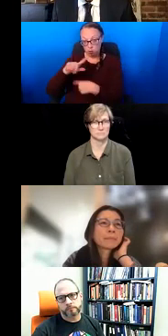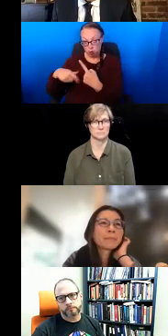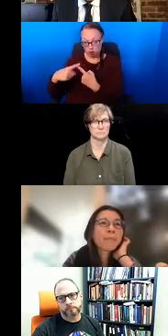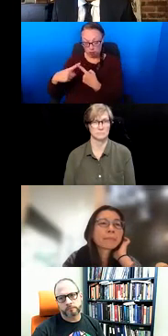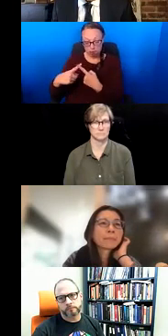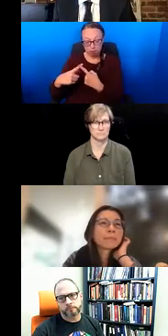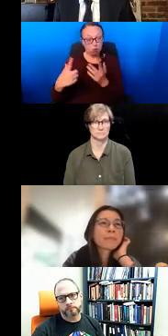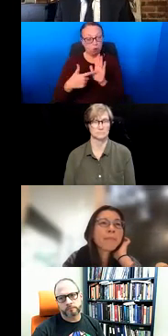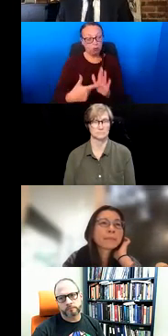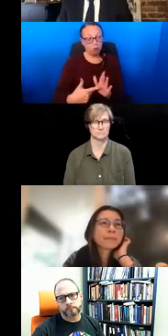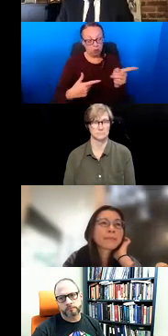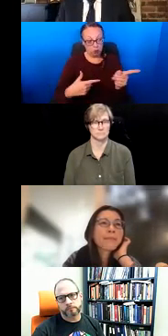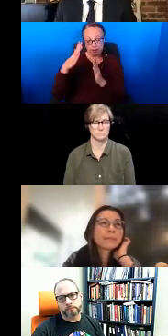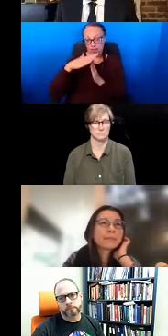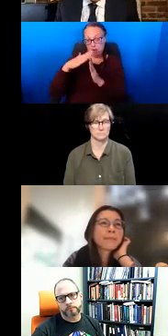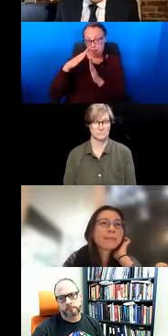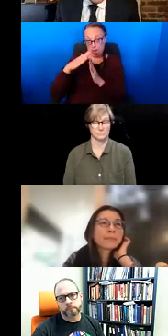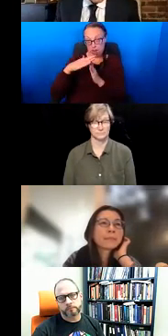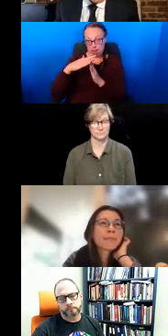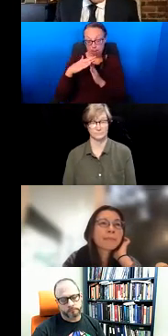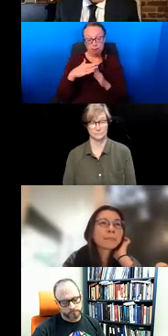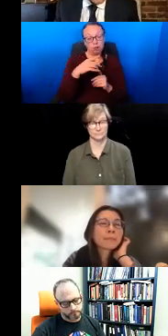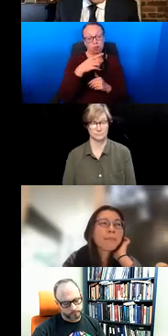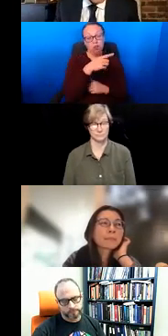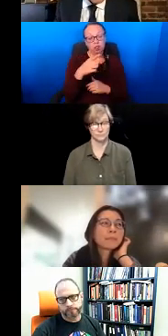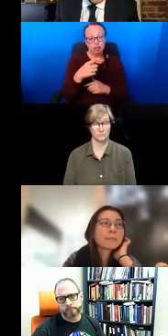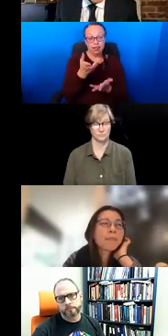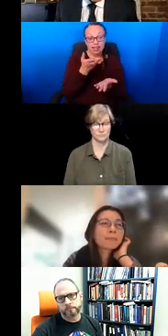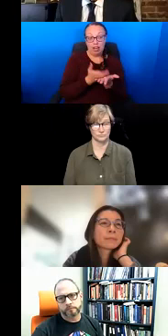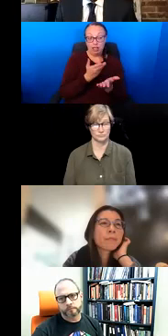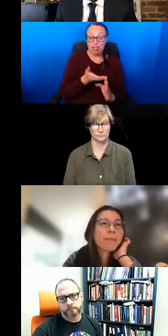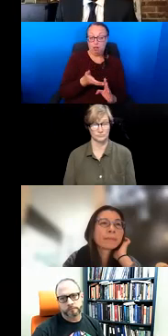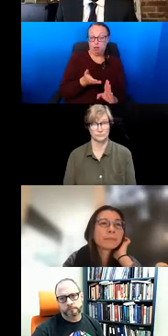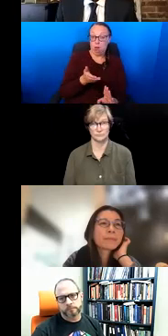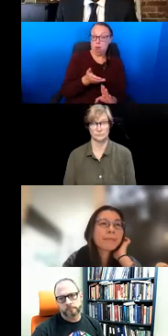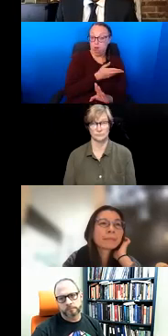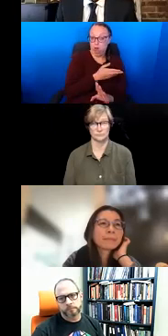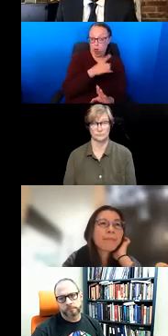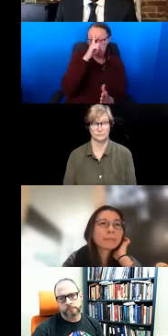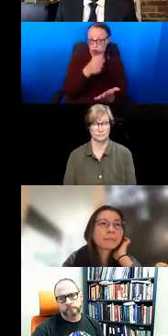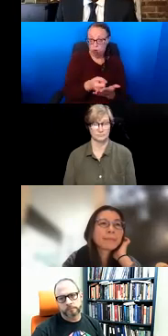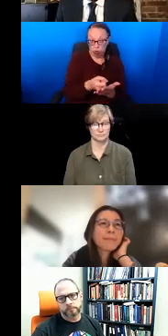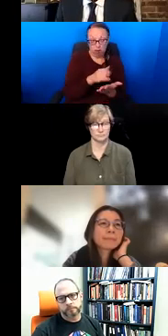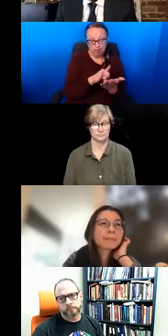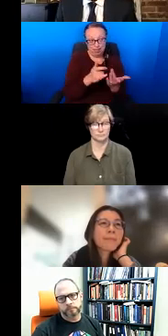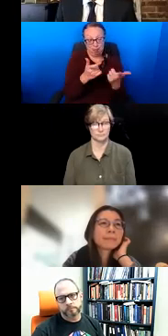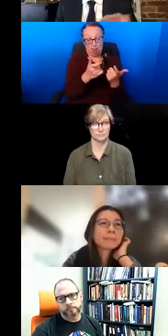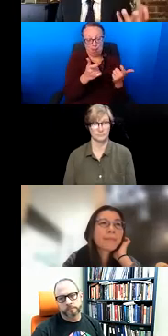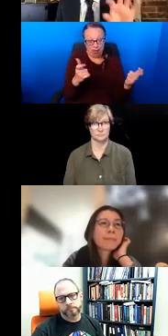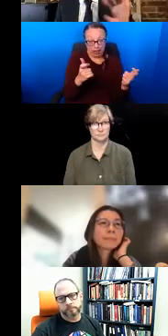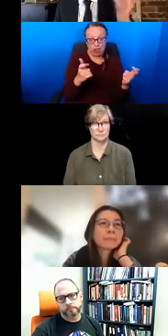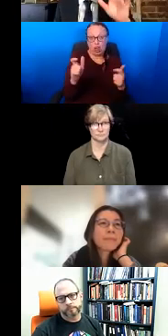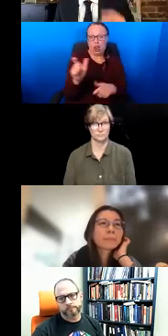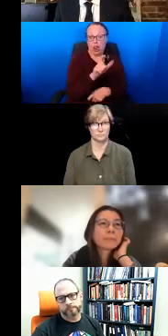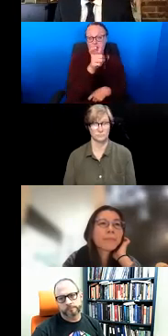here in the top of the slide is obviously the evidence of her prior stroke. That's the sort of large left hemisphere. Now